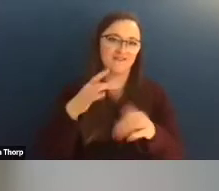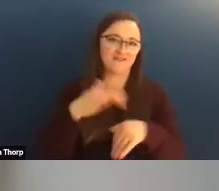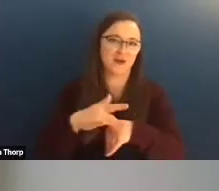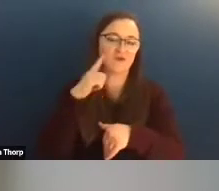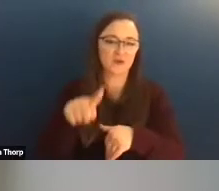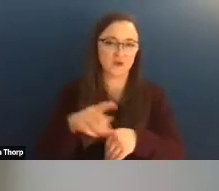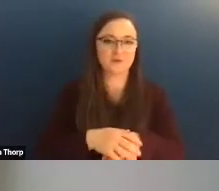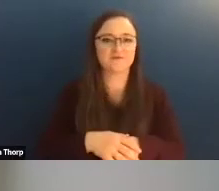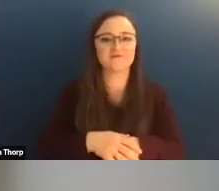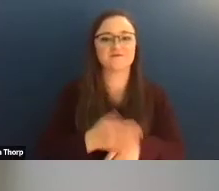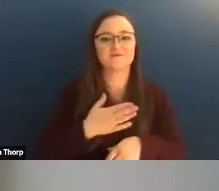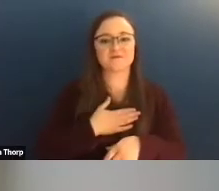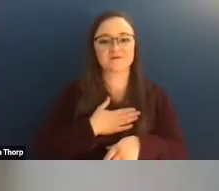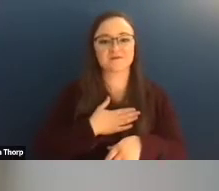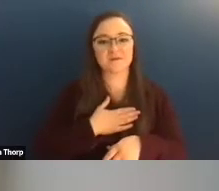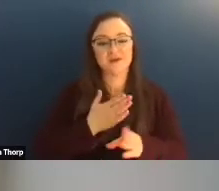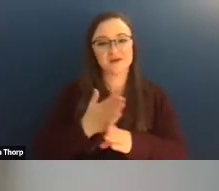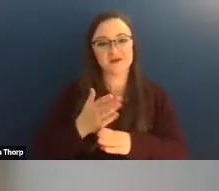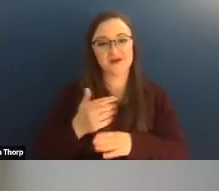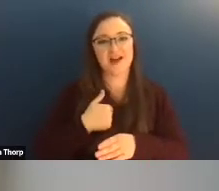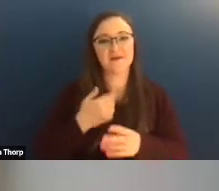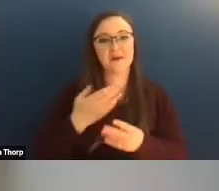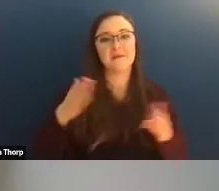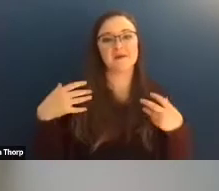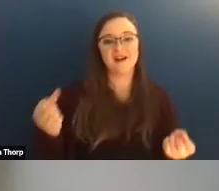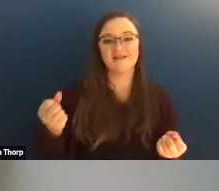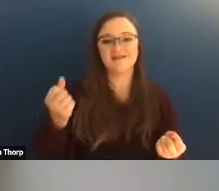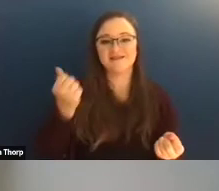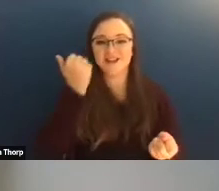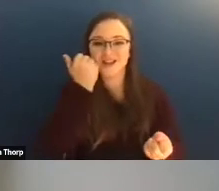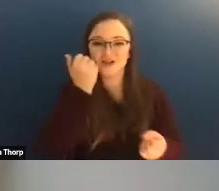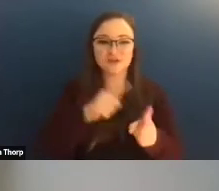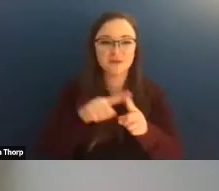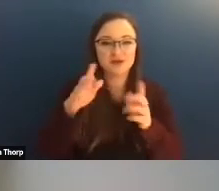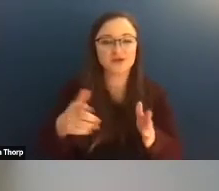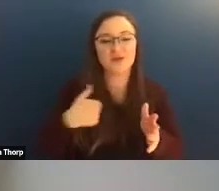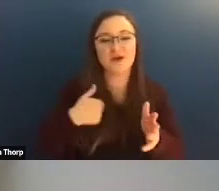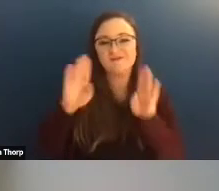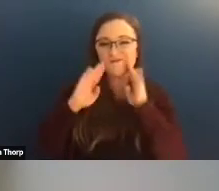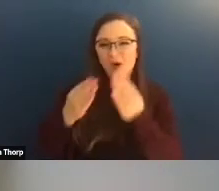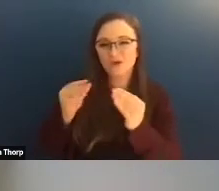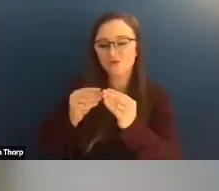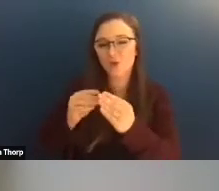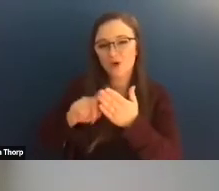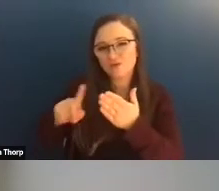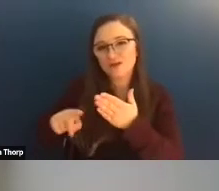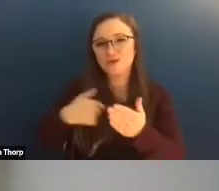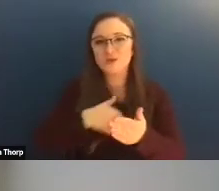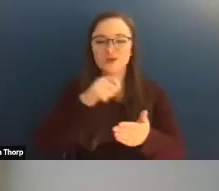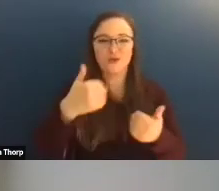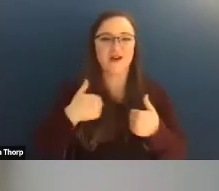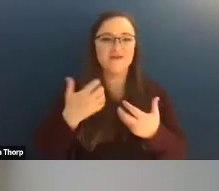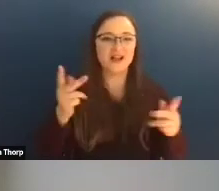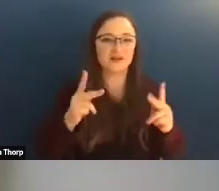path, I'm a public health dental specialist, and so I'm kind of more on the research end. We don't have a lot of people who kind of go